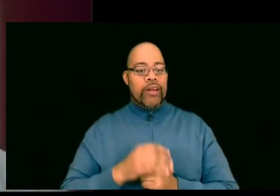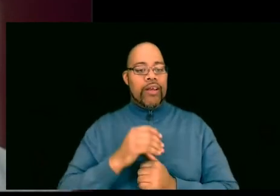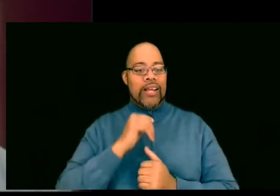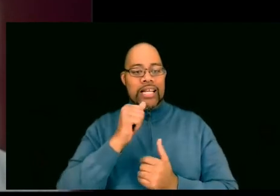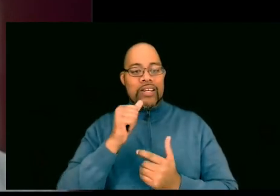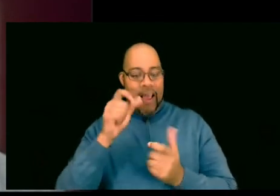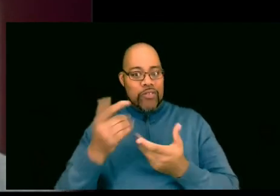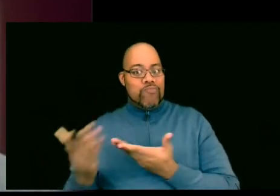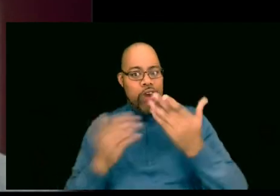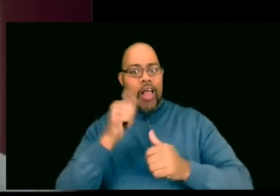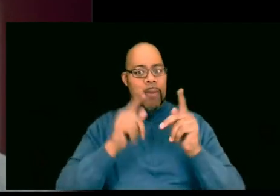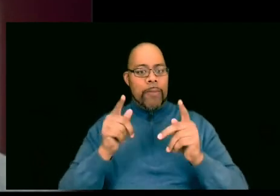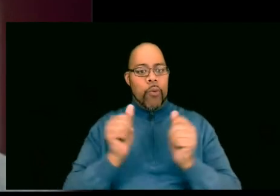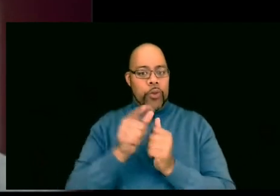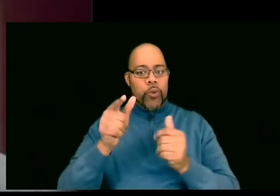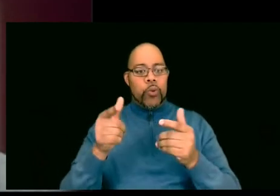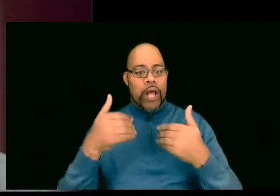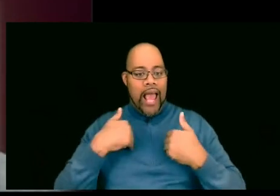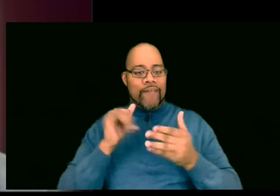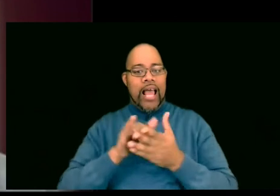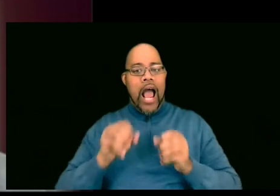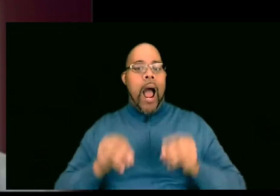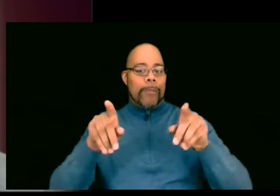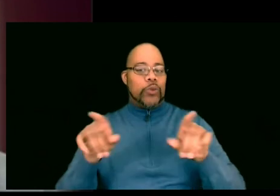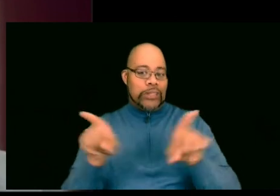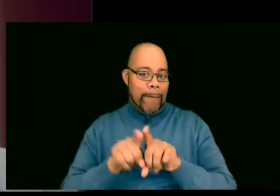others along with you when you have the opportunity. Yes.